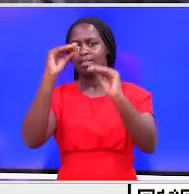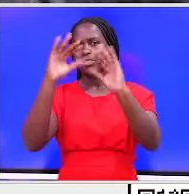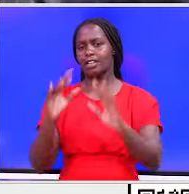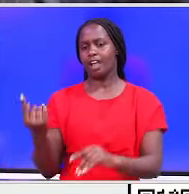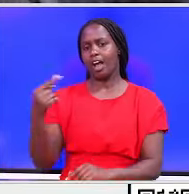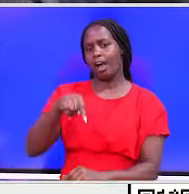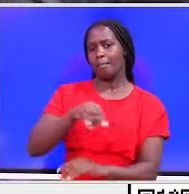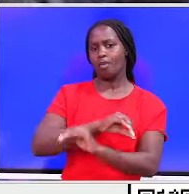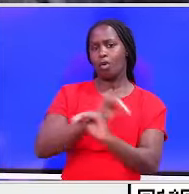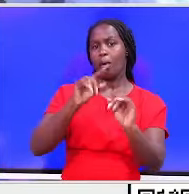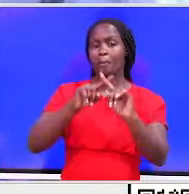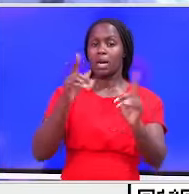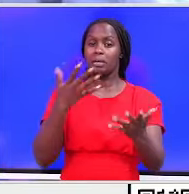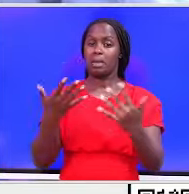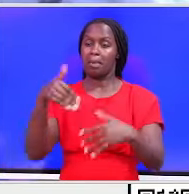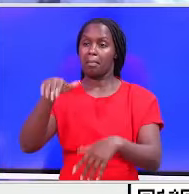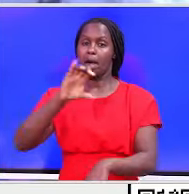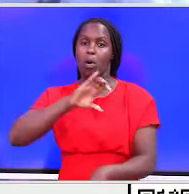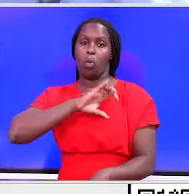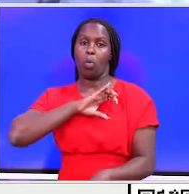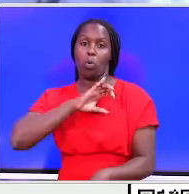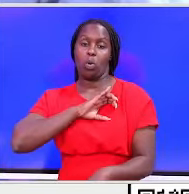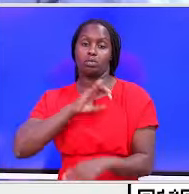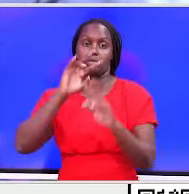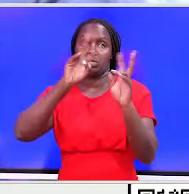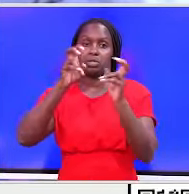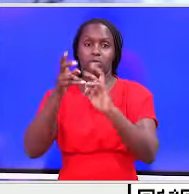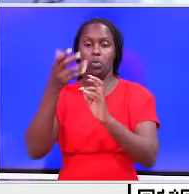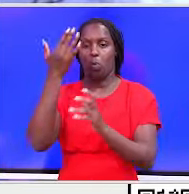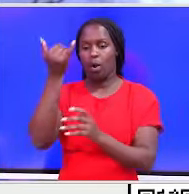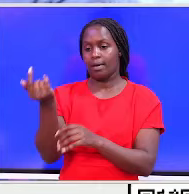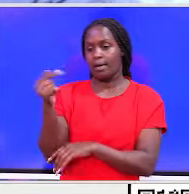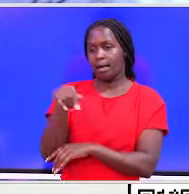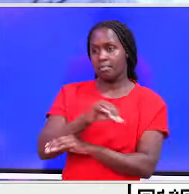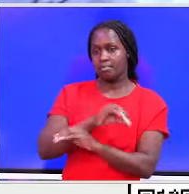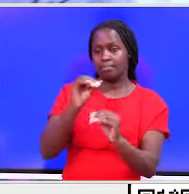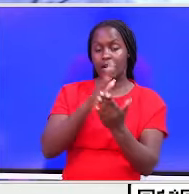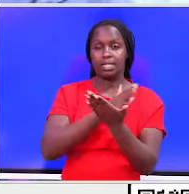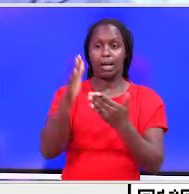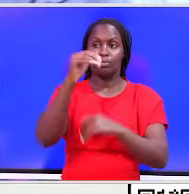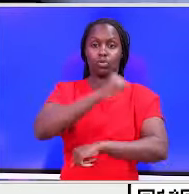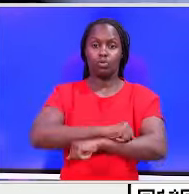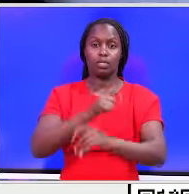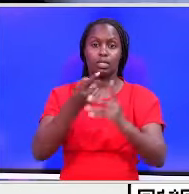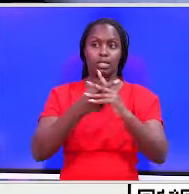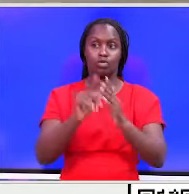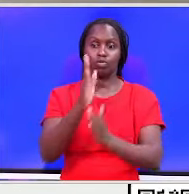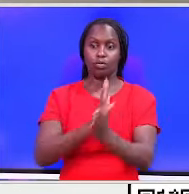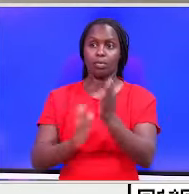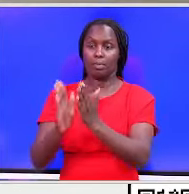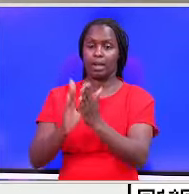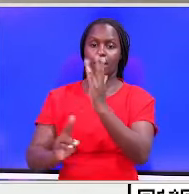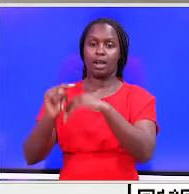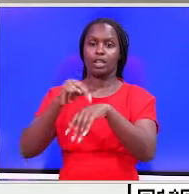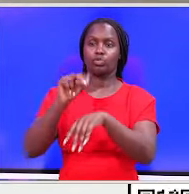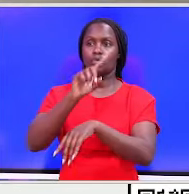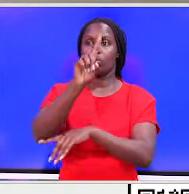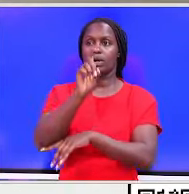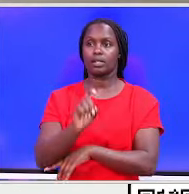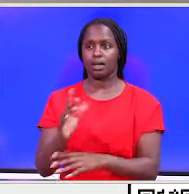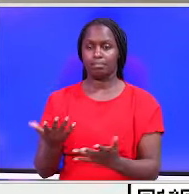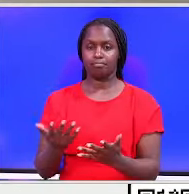kwa tatizo matatizo yake ya kibinafsi. Some schools have even started to prepare their candidates for the national exams. As the academic